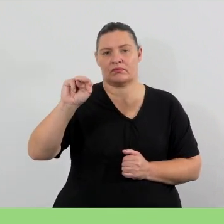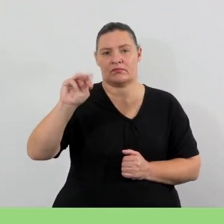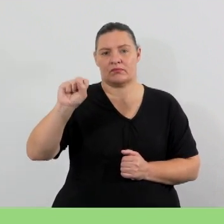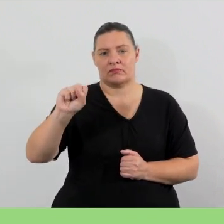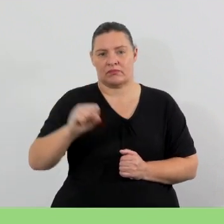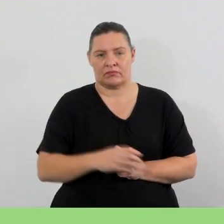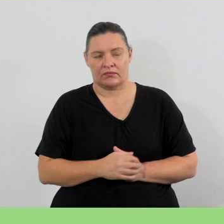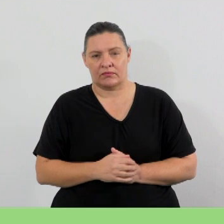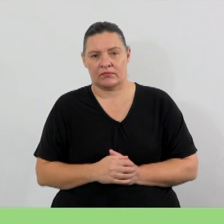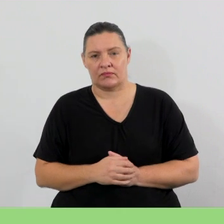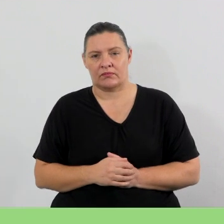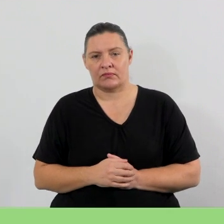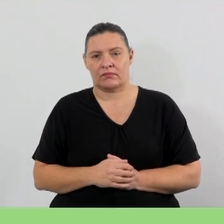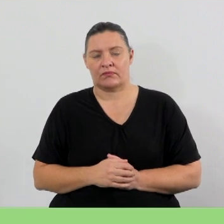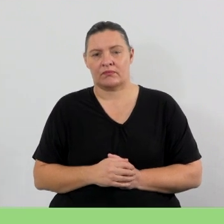organisms.